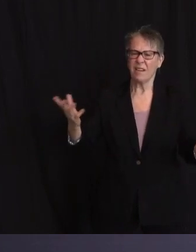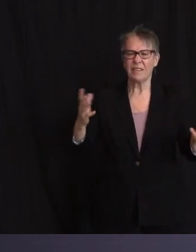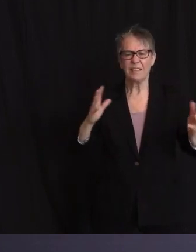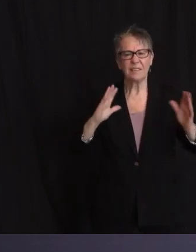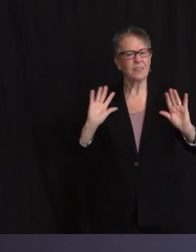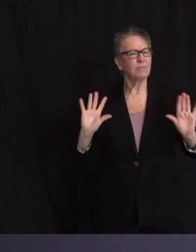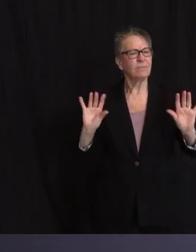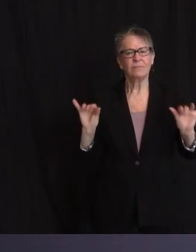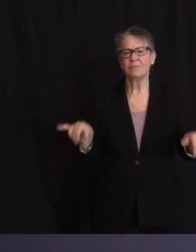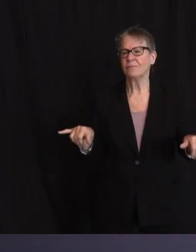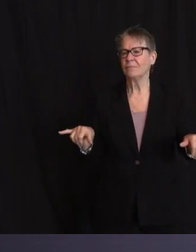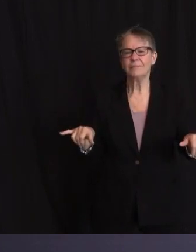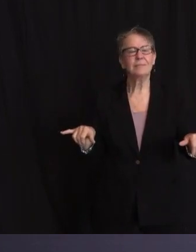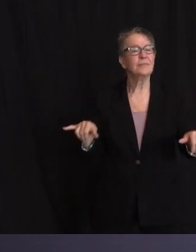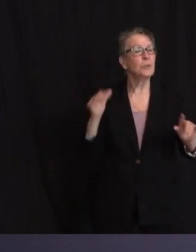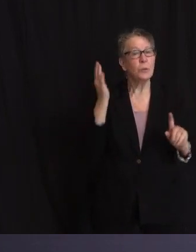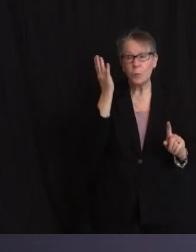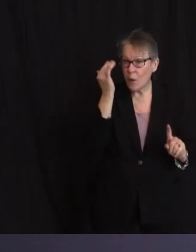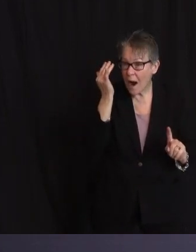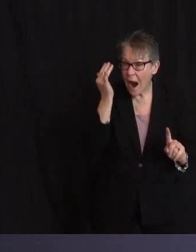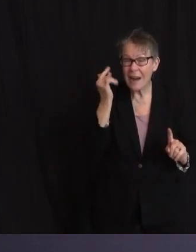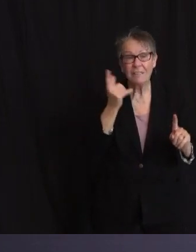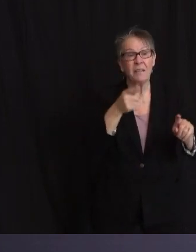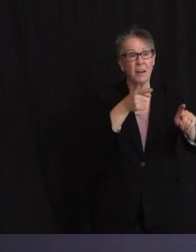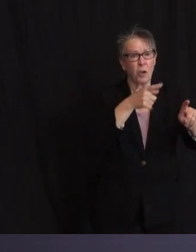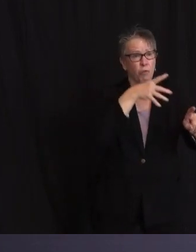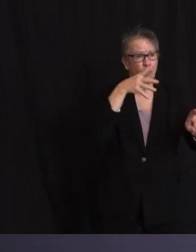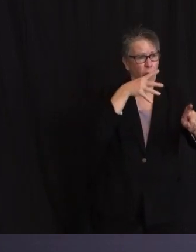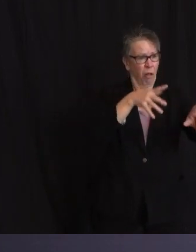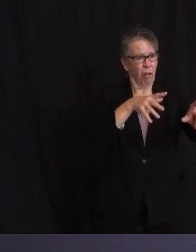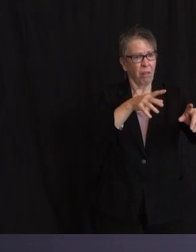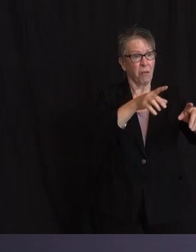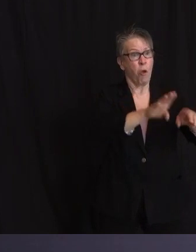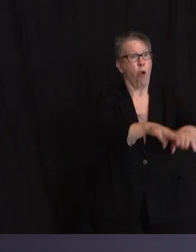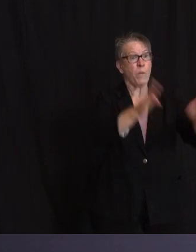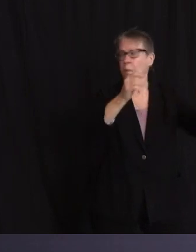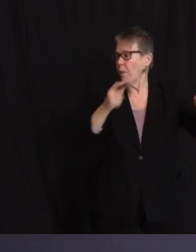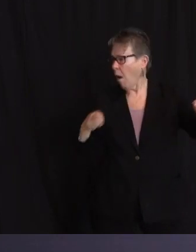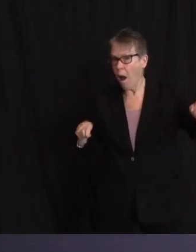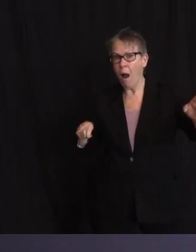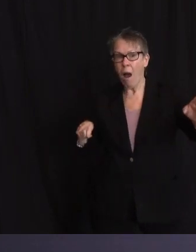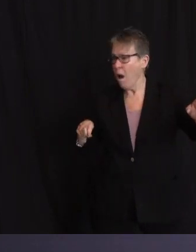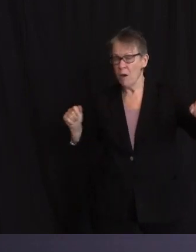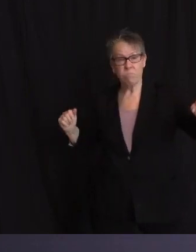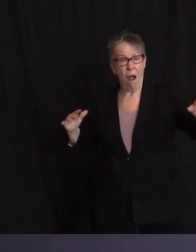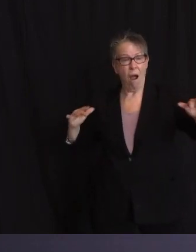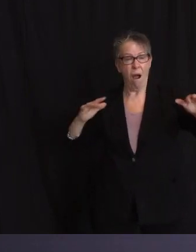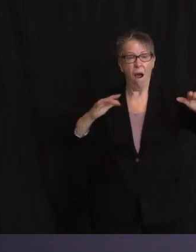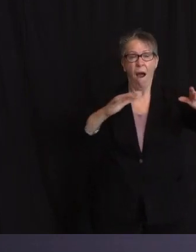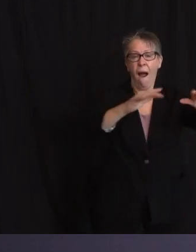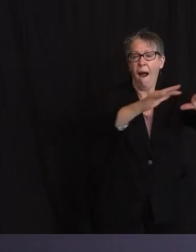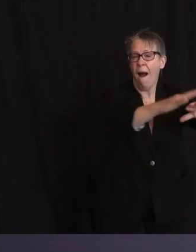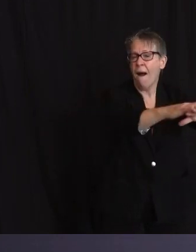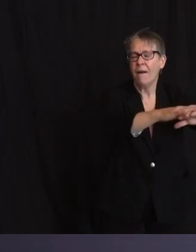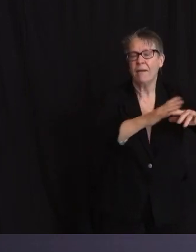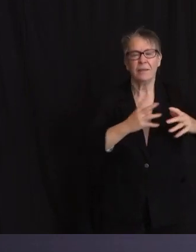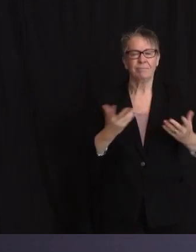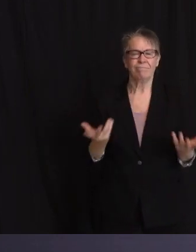state. So that's very separate from Judy and Ed in a healthcare strategy, which is very much